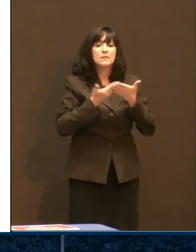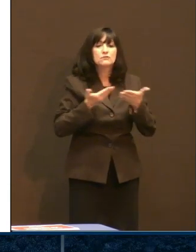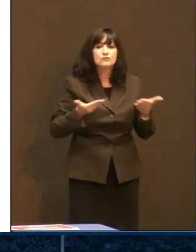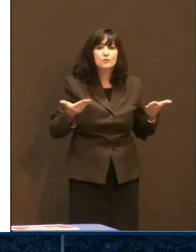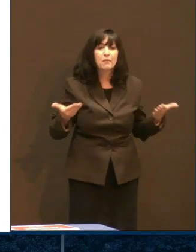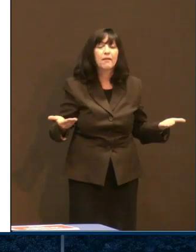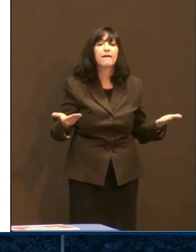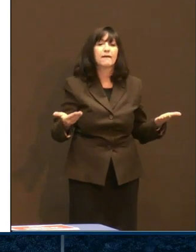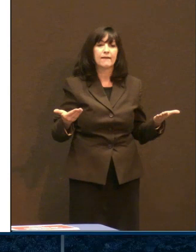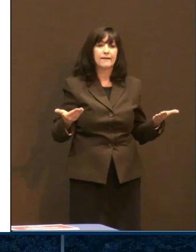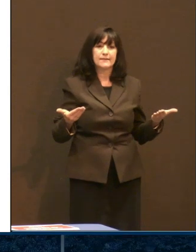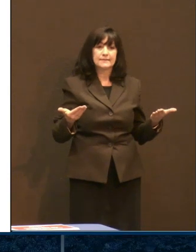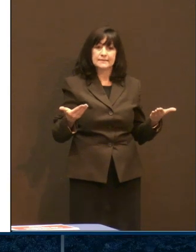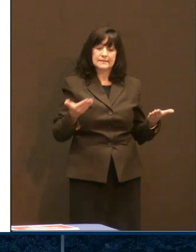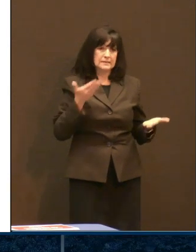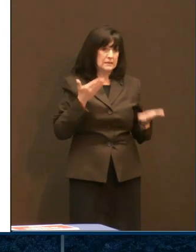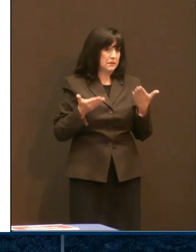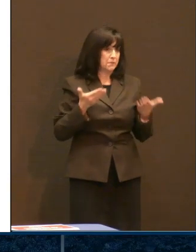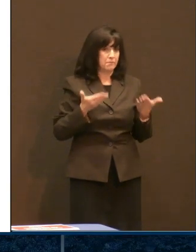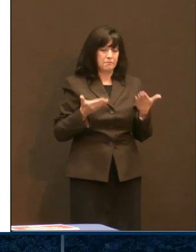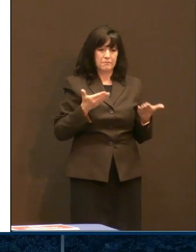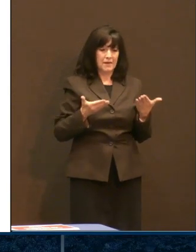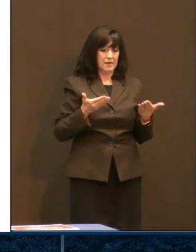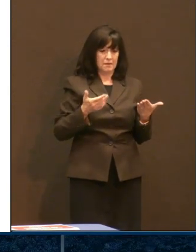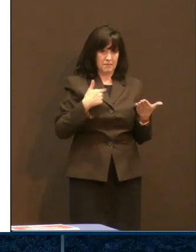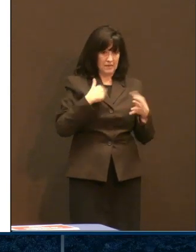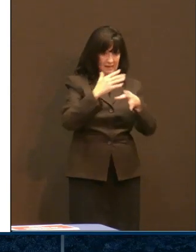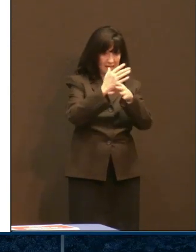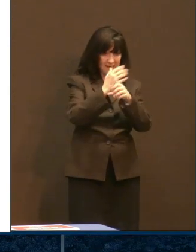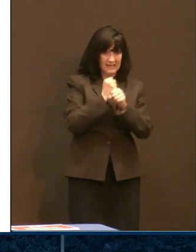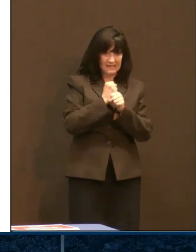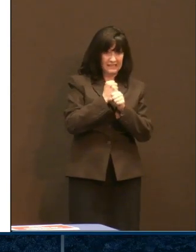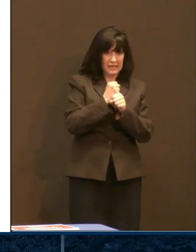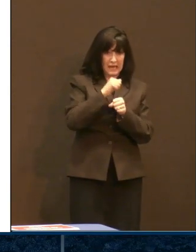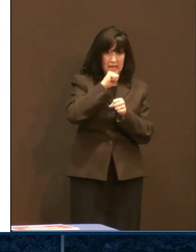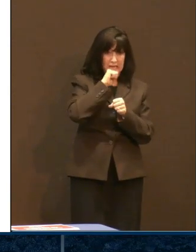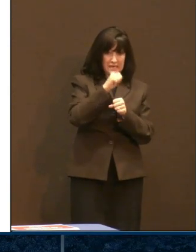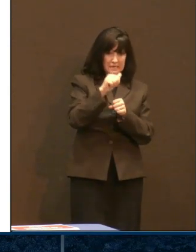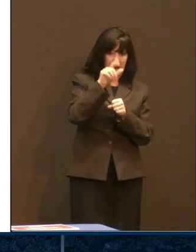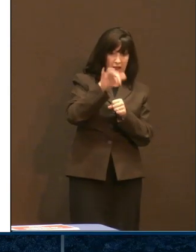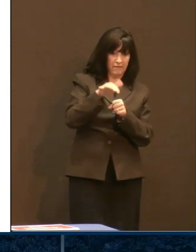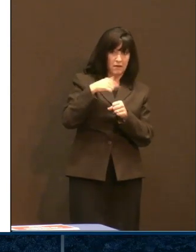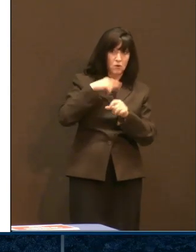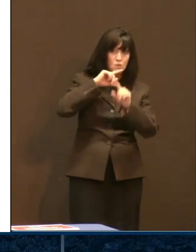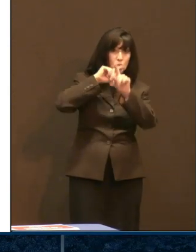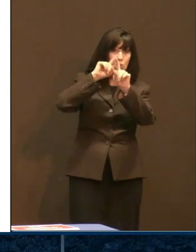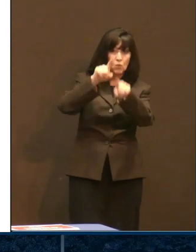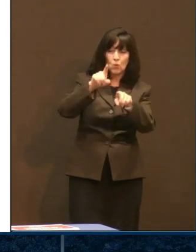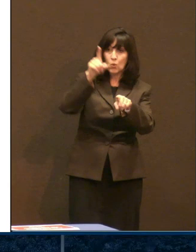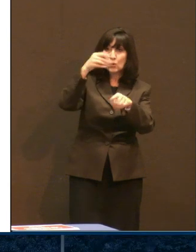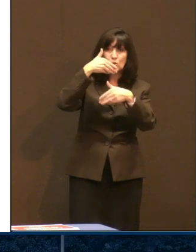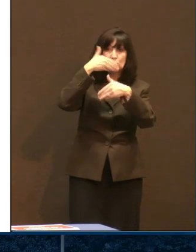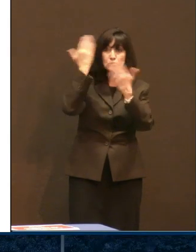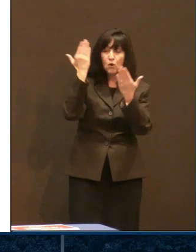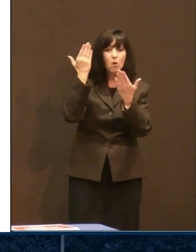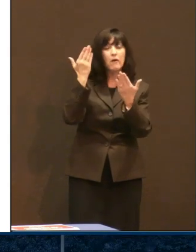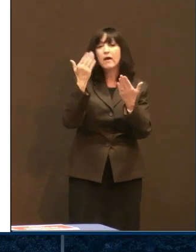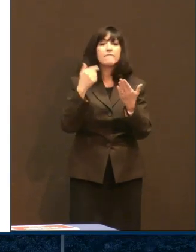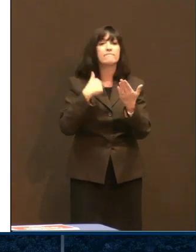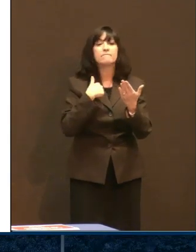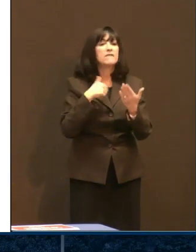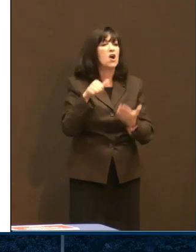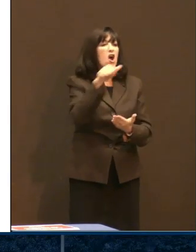we may not be getting the specific supplies that we need, but through the creativity and really willingness of our